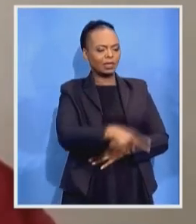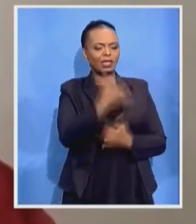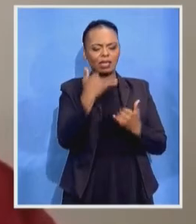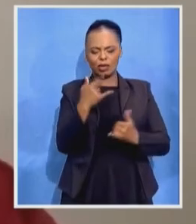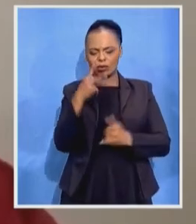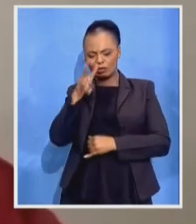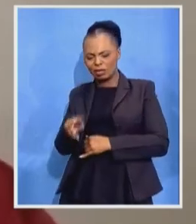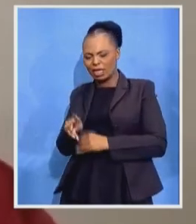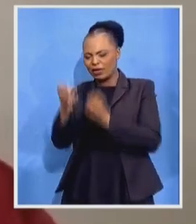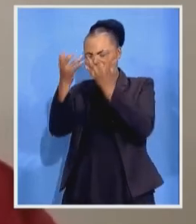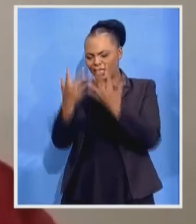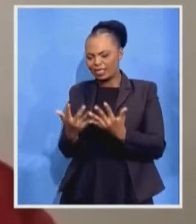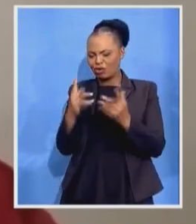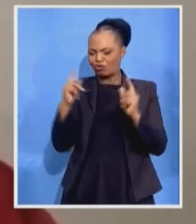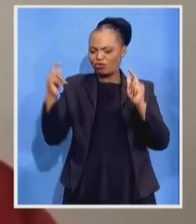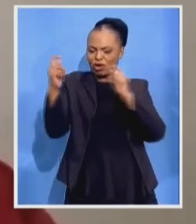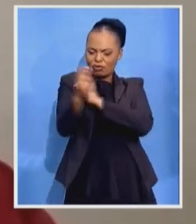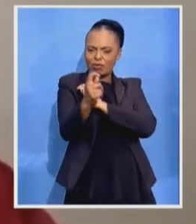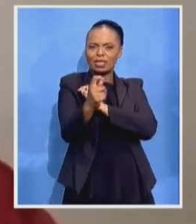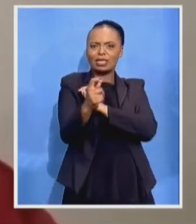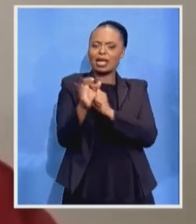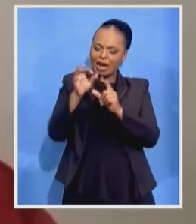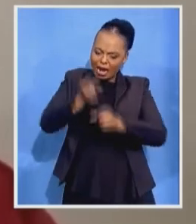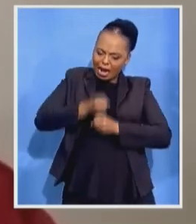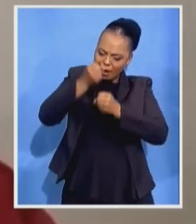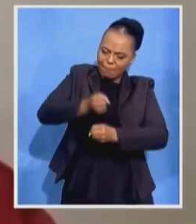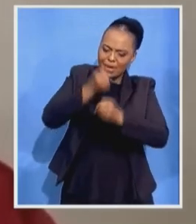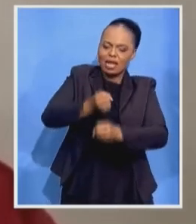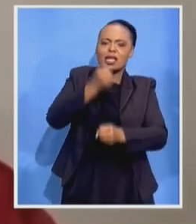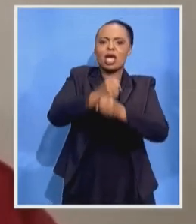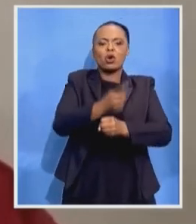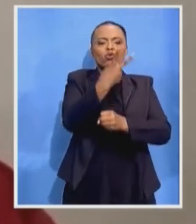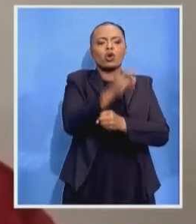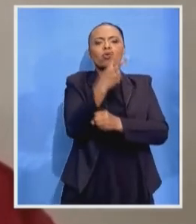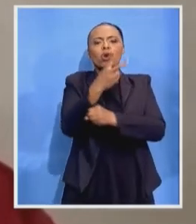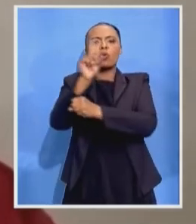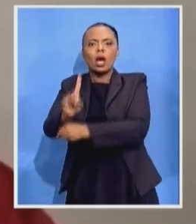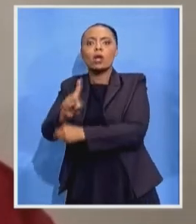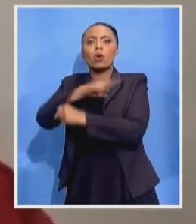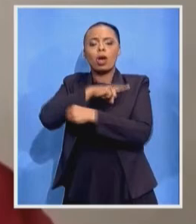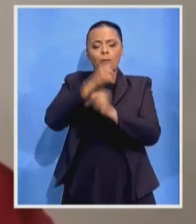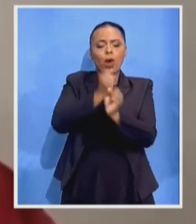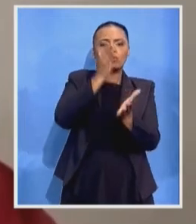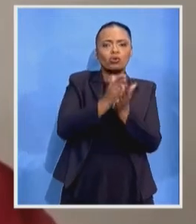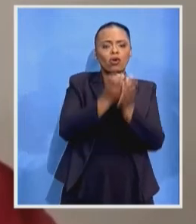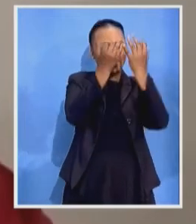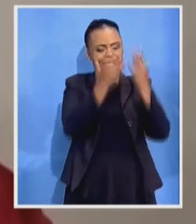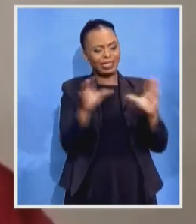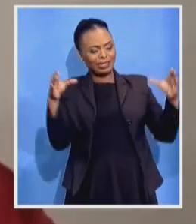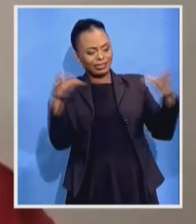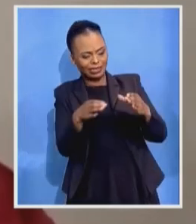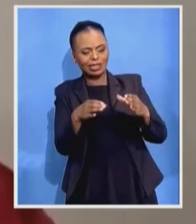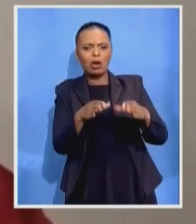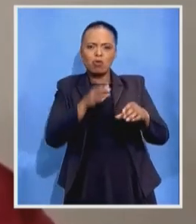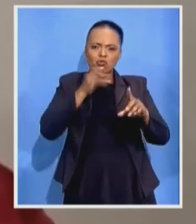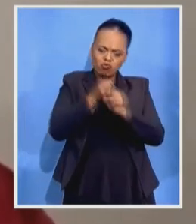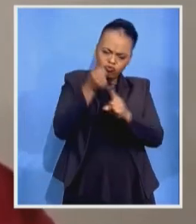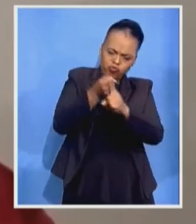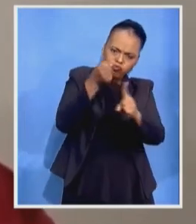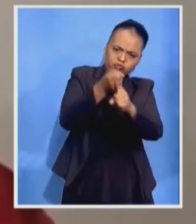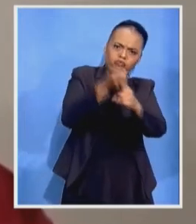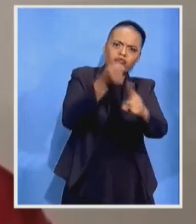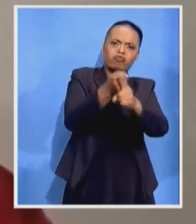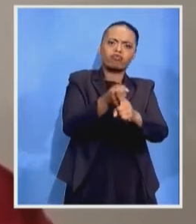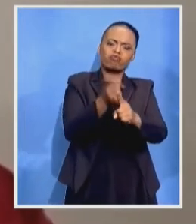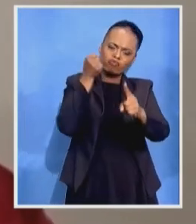campaign in 2021 to ensure that the financial sector is pushed towards investing its resources in